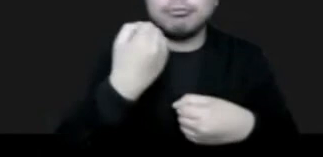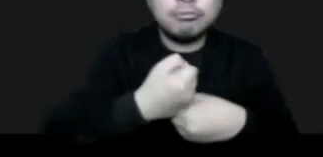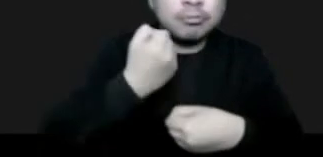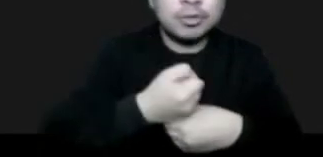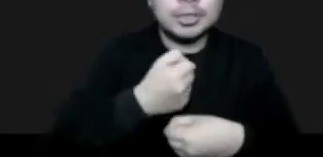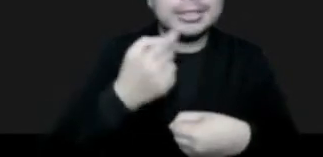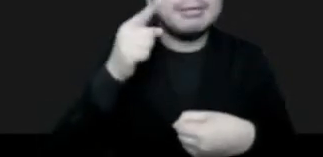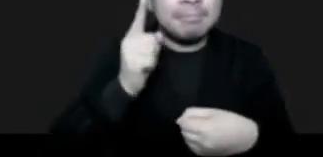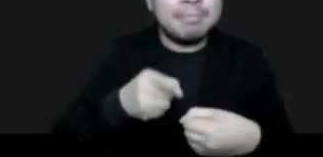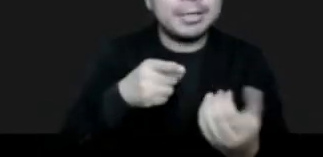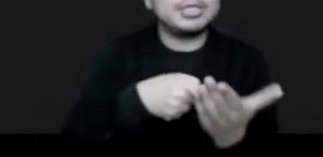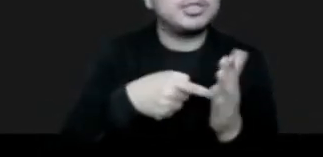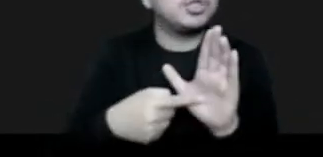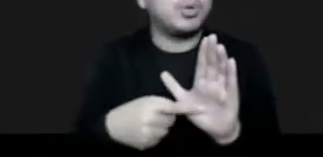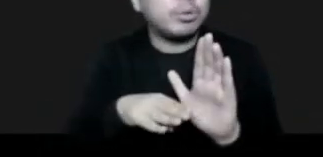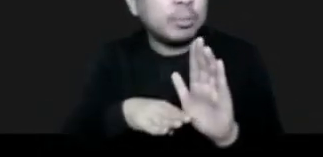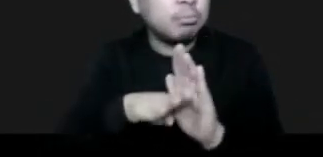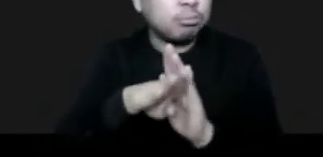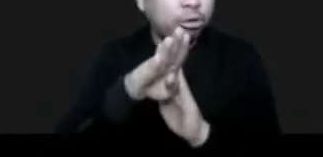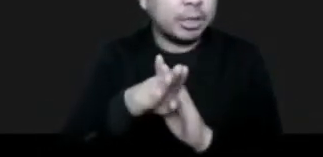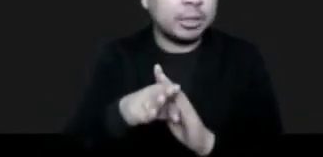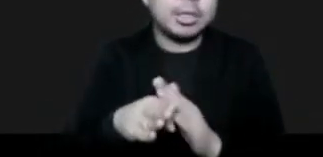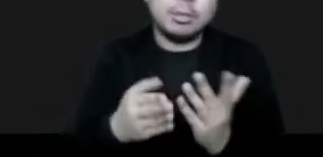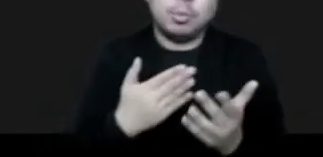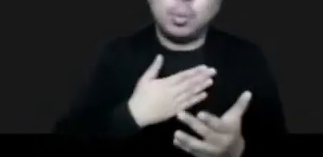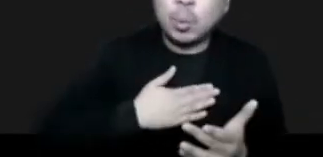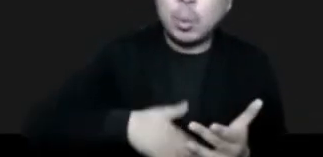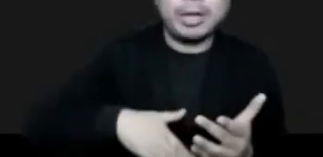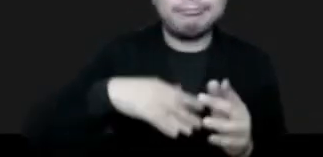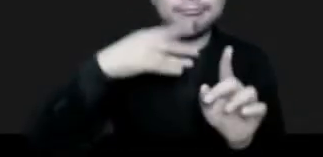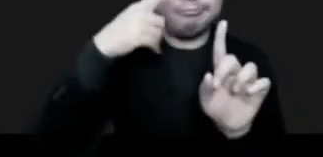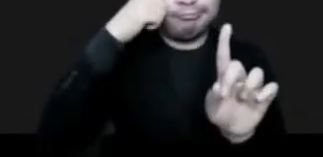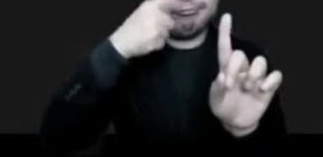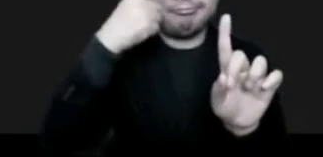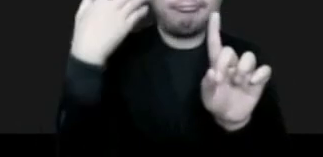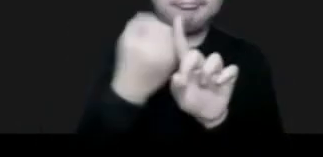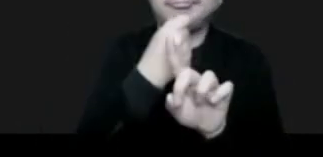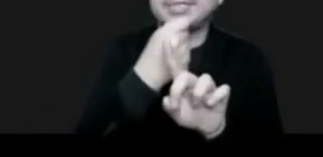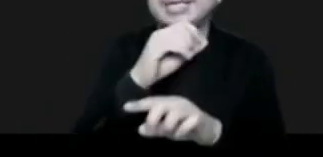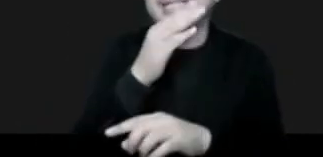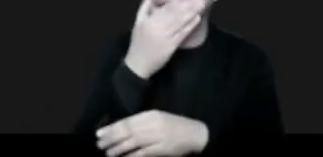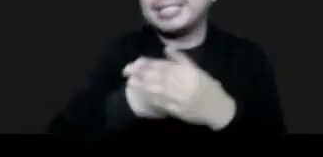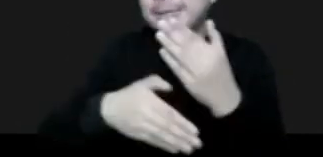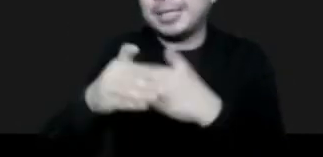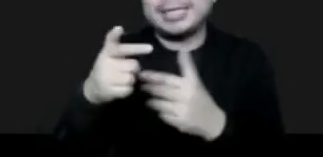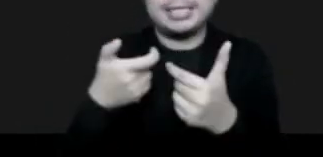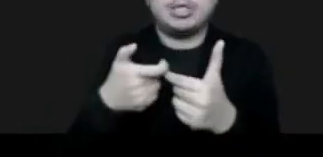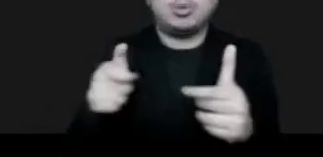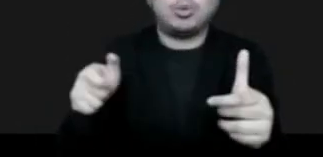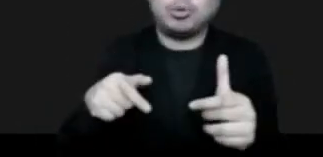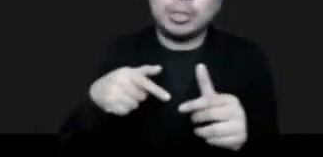we want to ensure disability inclusion into overall disaster risk reduction. And lastly,